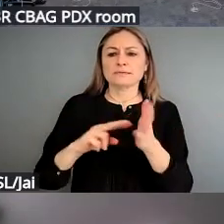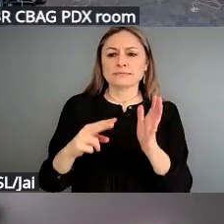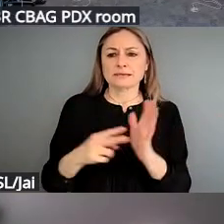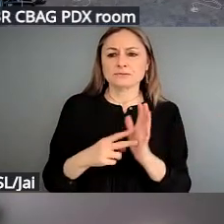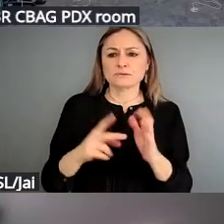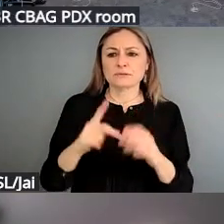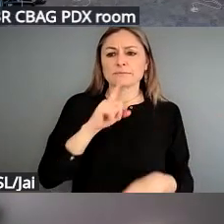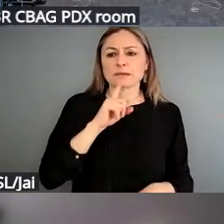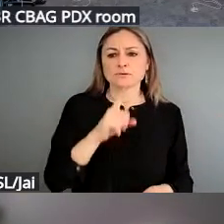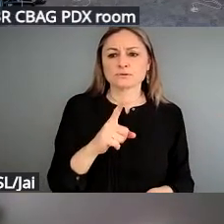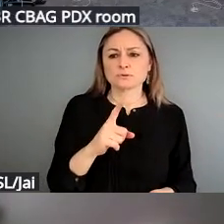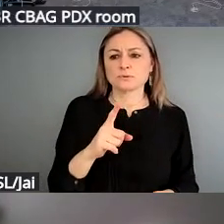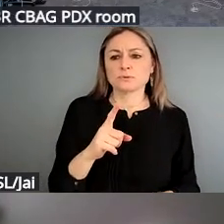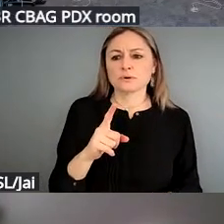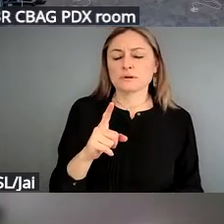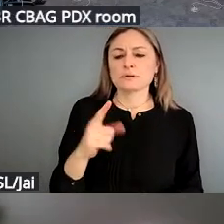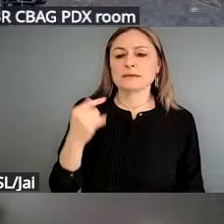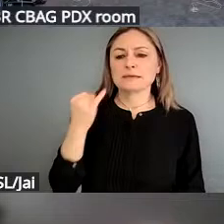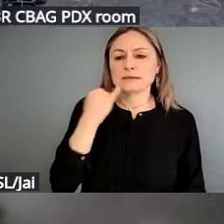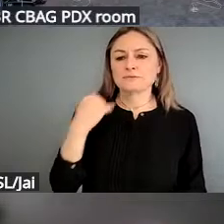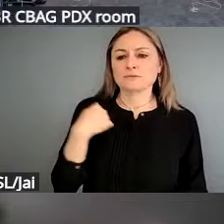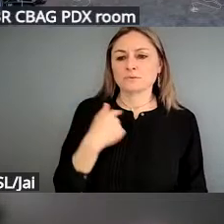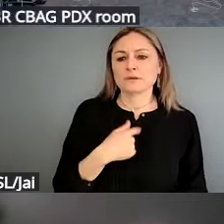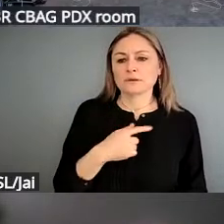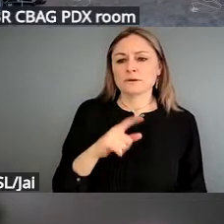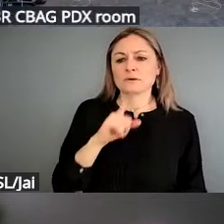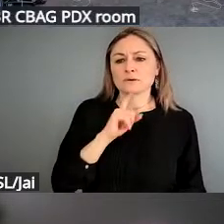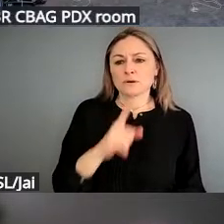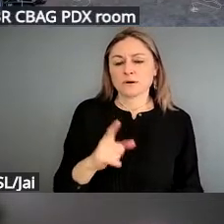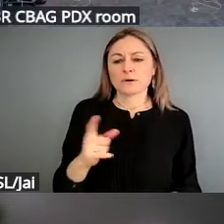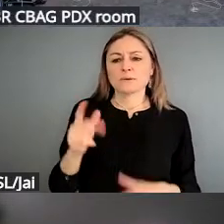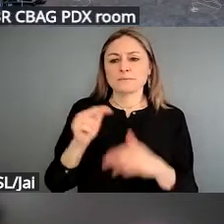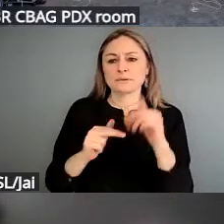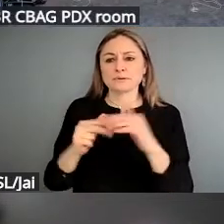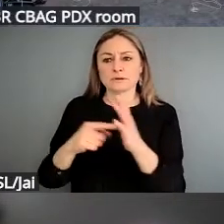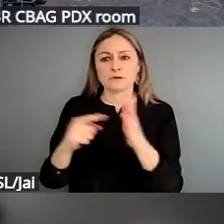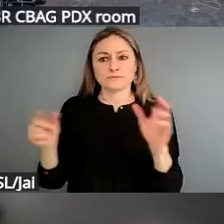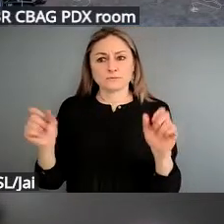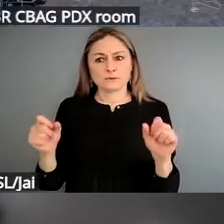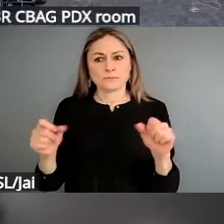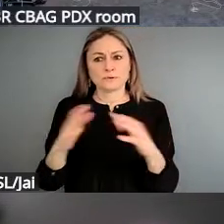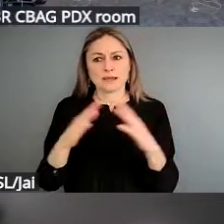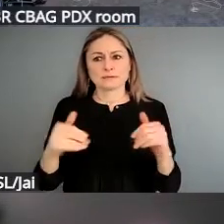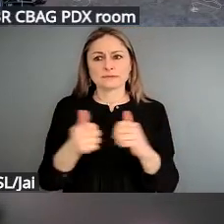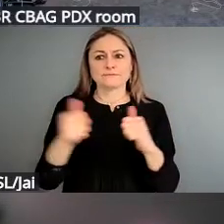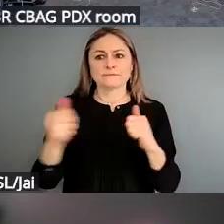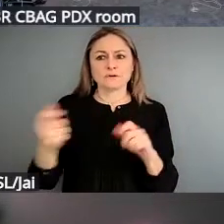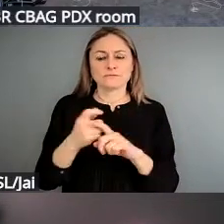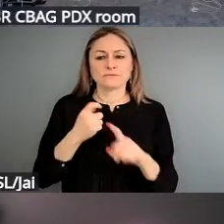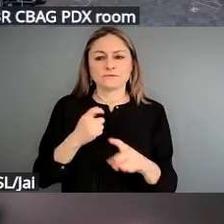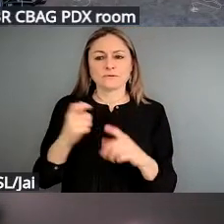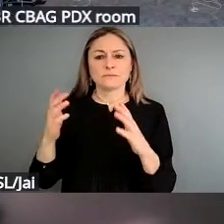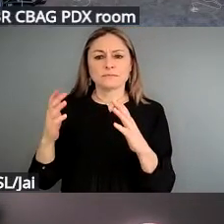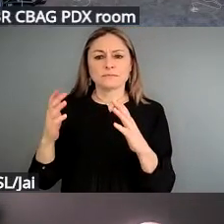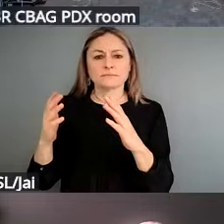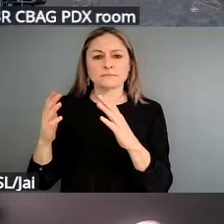ensure that if we are building affordable housing far from the freeway, that we're